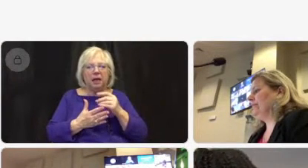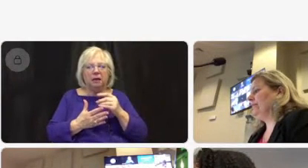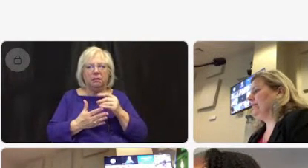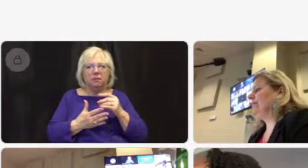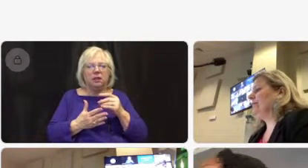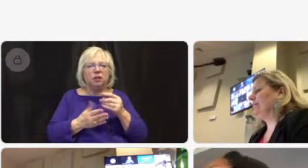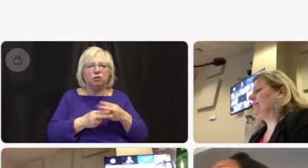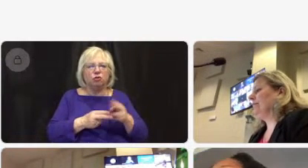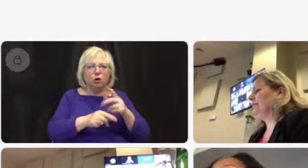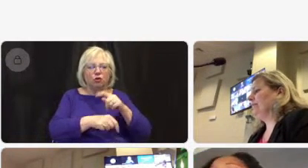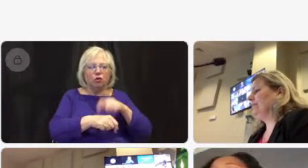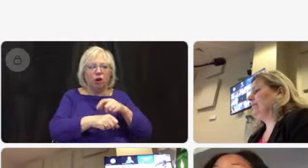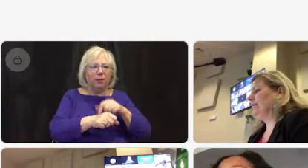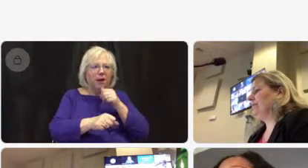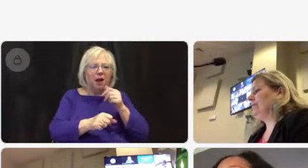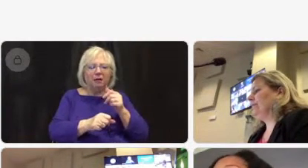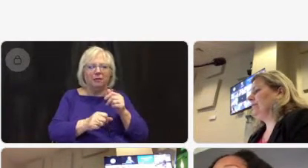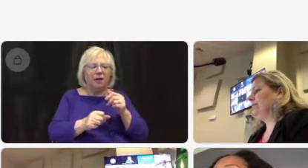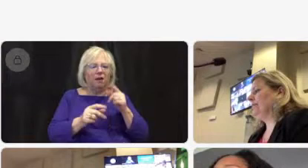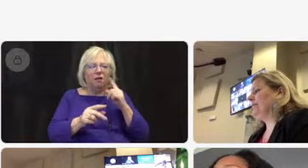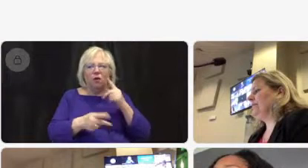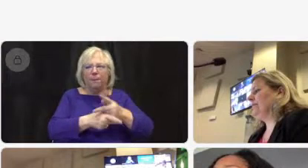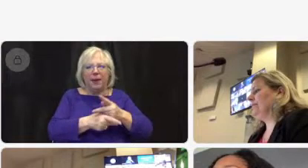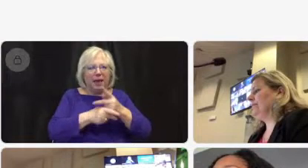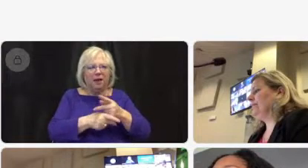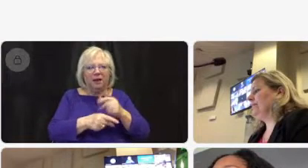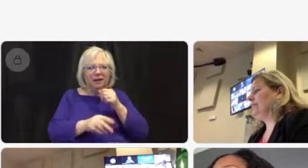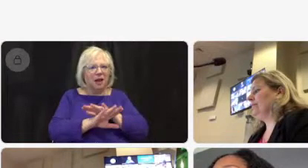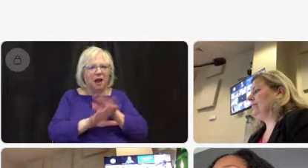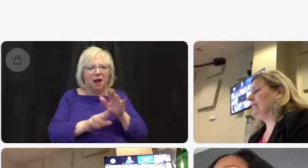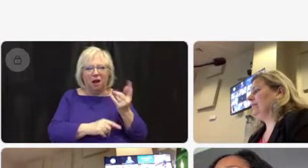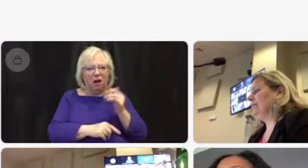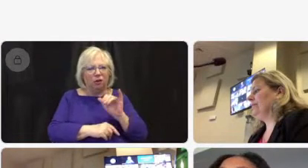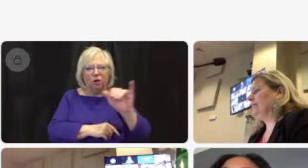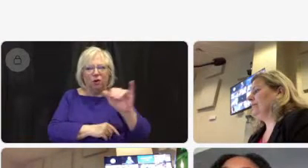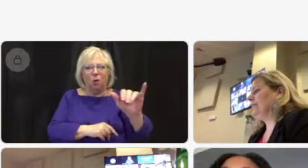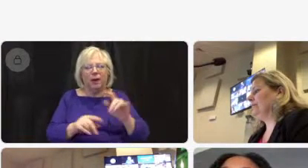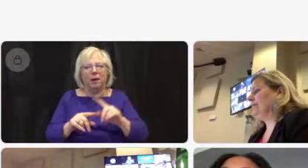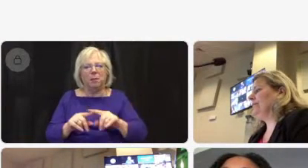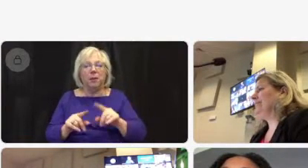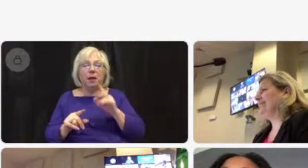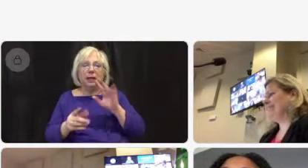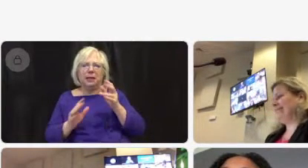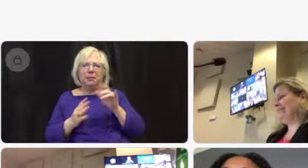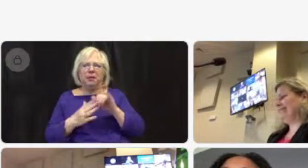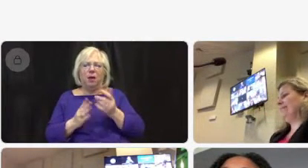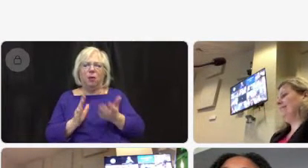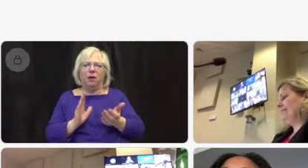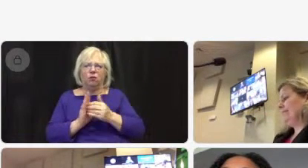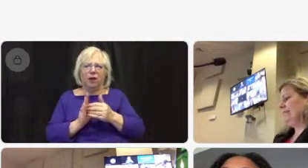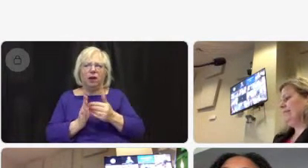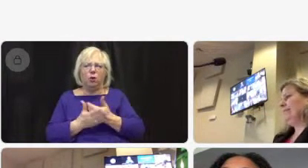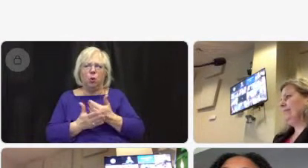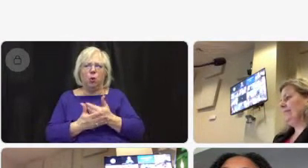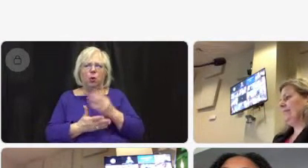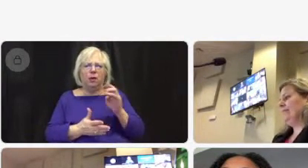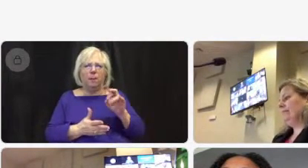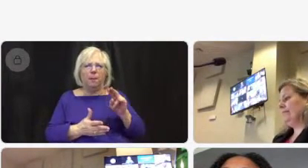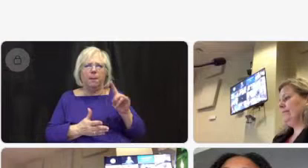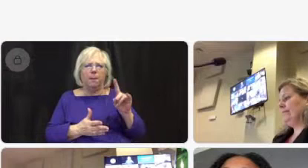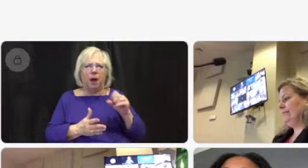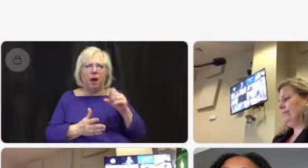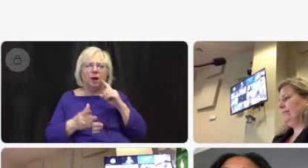not ongoing, it's not for maintenance, but it seems like we have renewed the bonds for